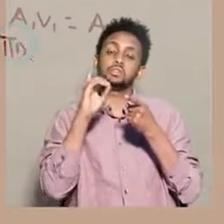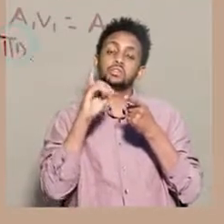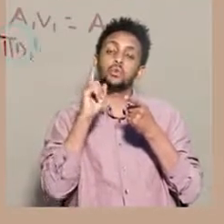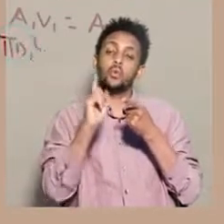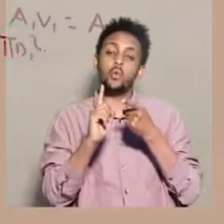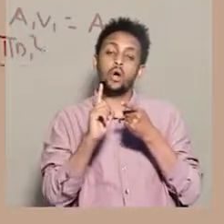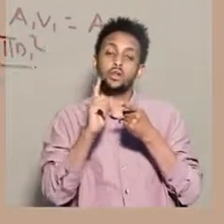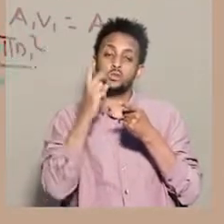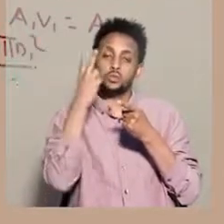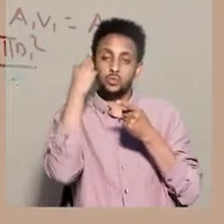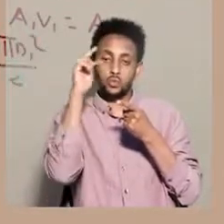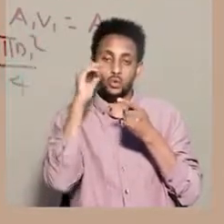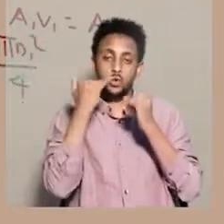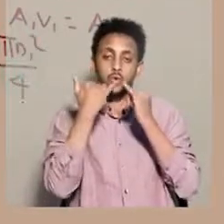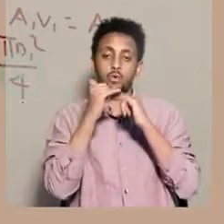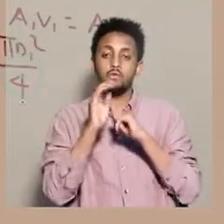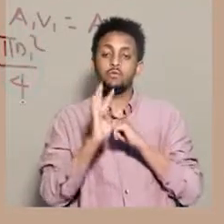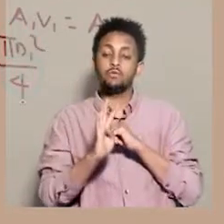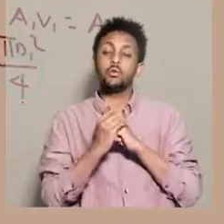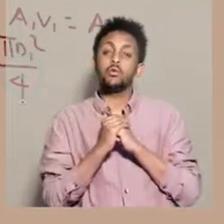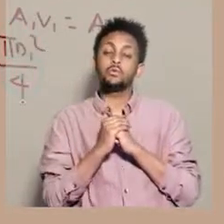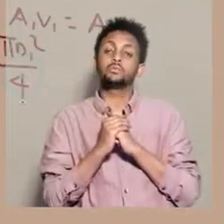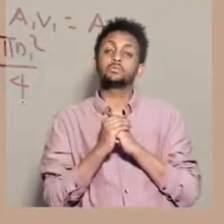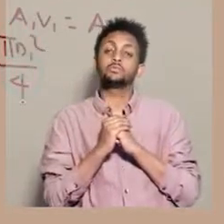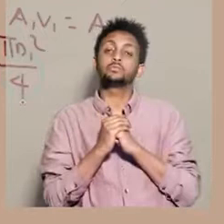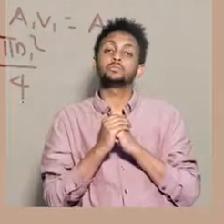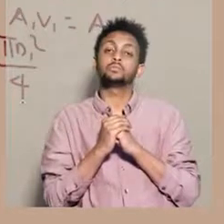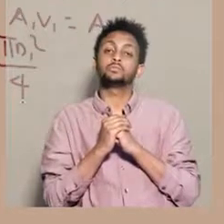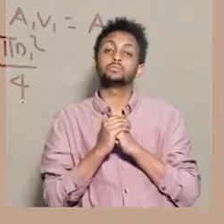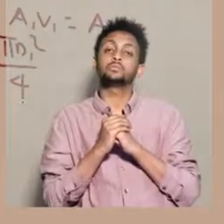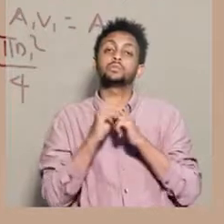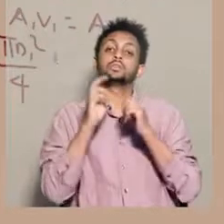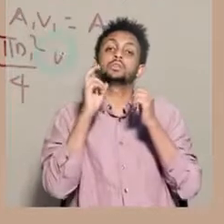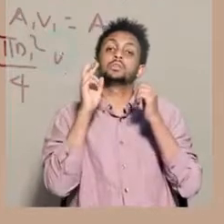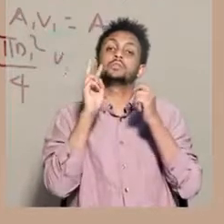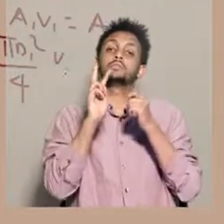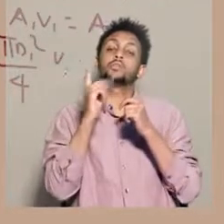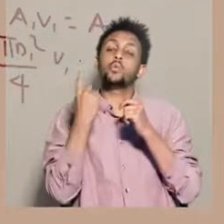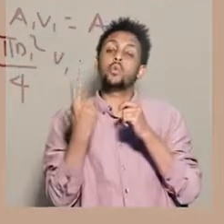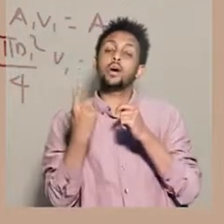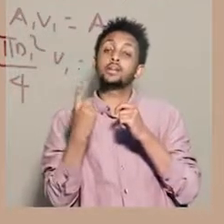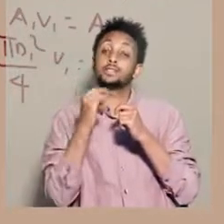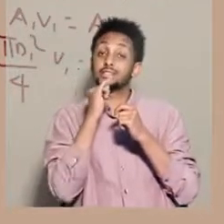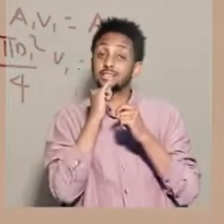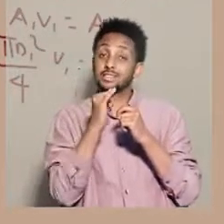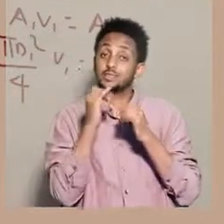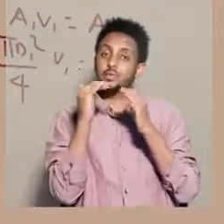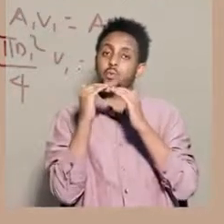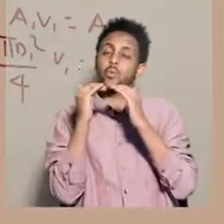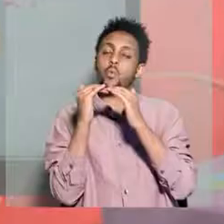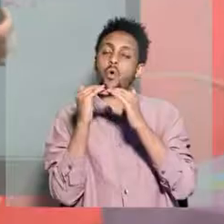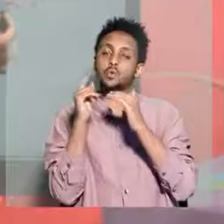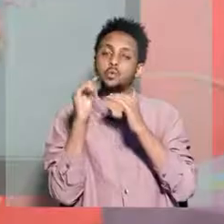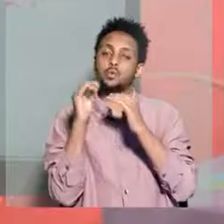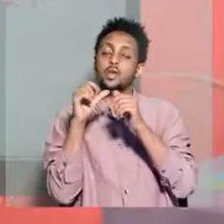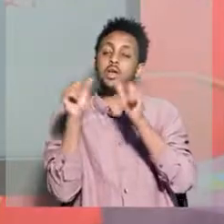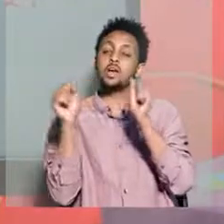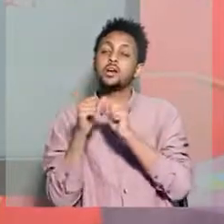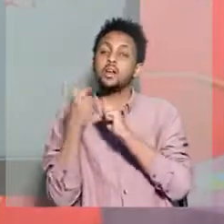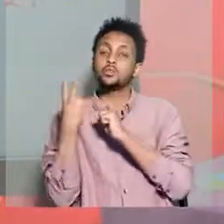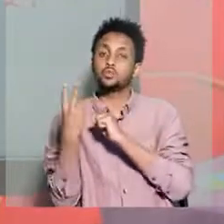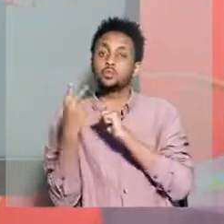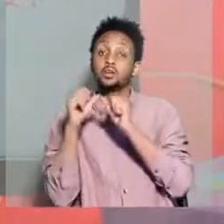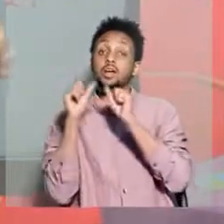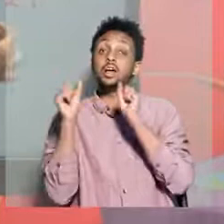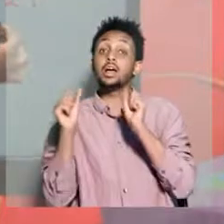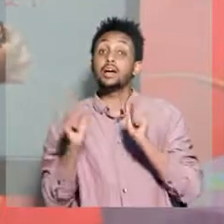d1 squared over 4. V1 should be equals to area 2. The